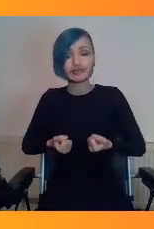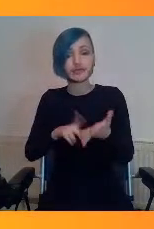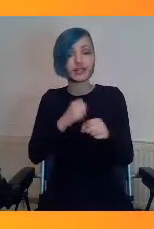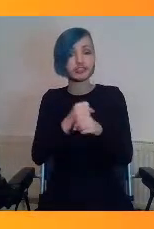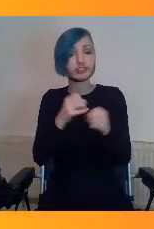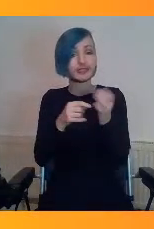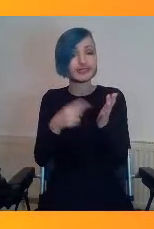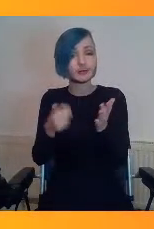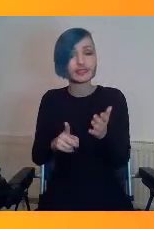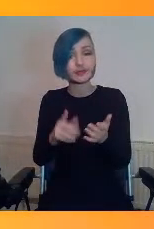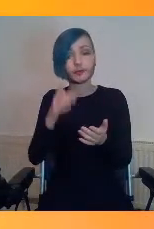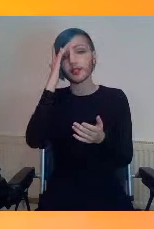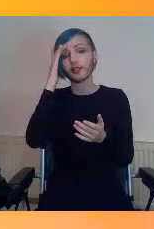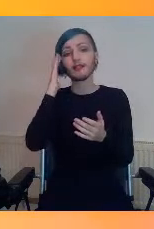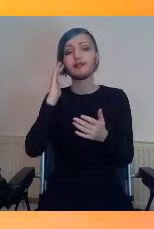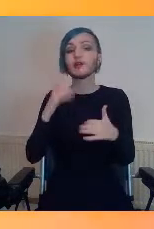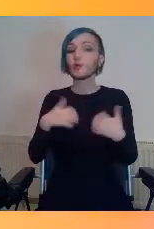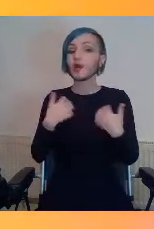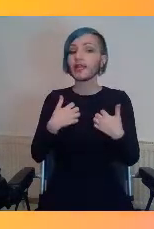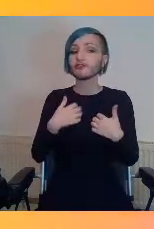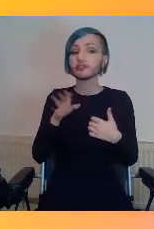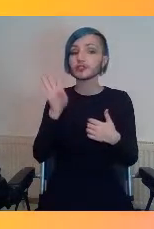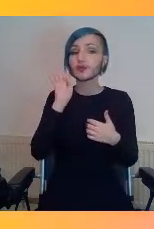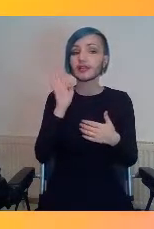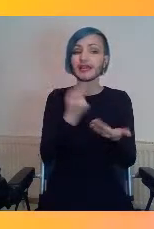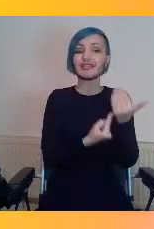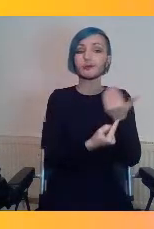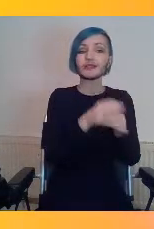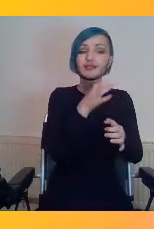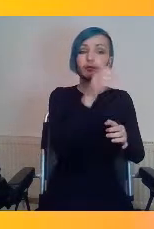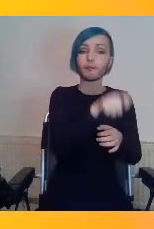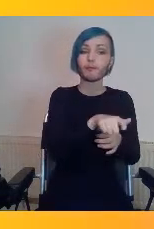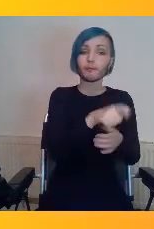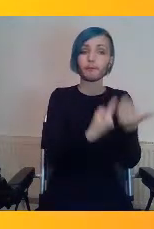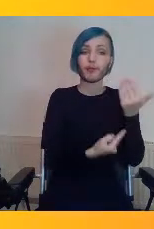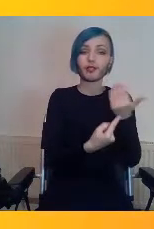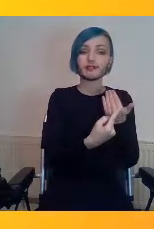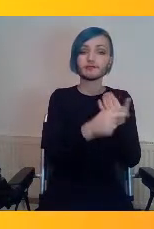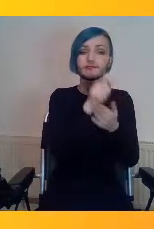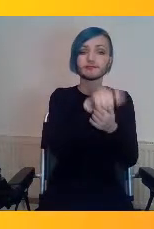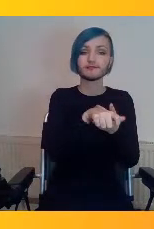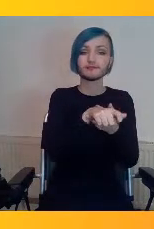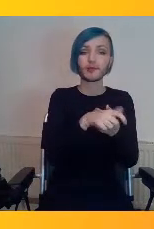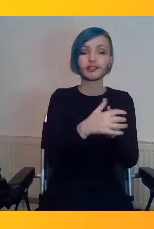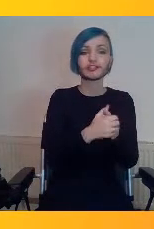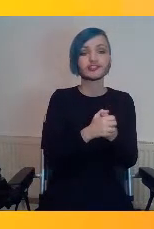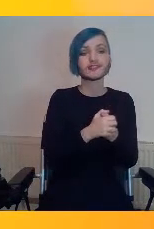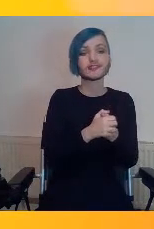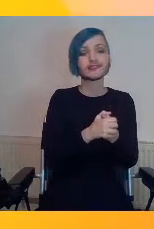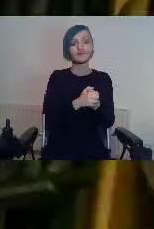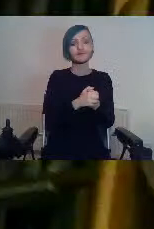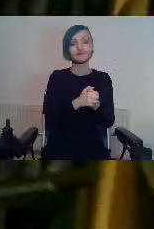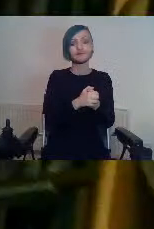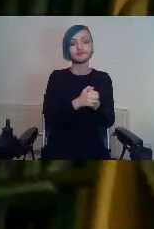there's growing support amongst independent politicians, but how about in mainstream parties or independent politicians in Poland?